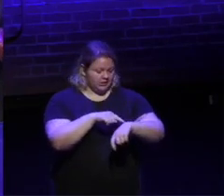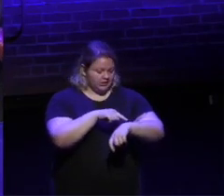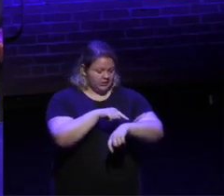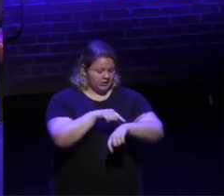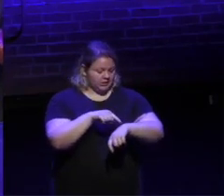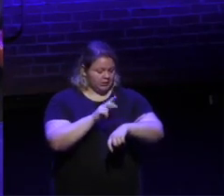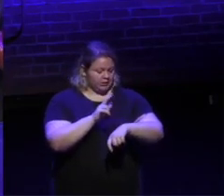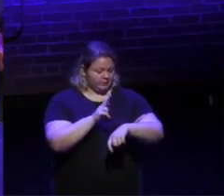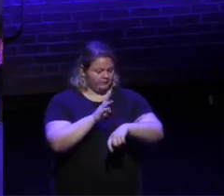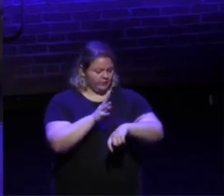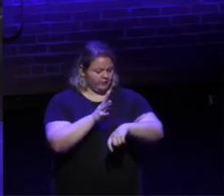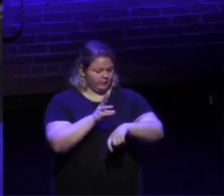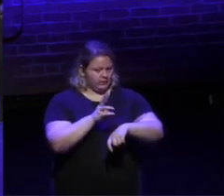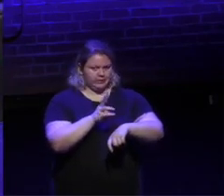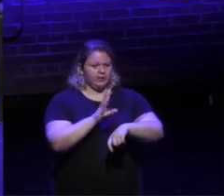over.